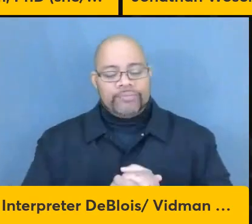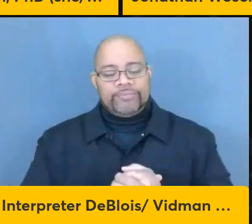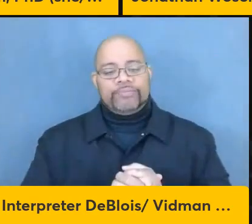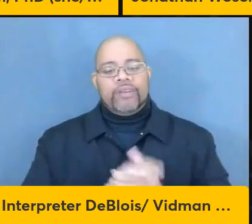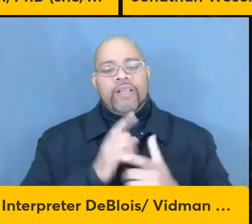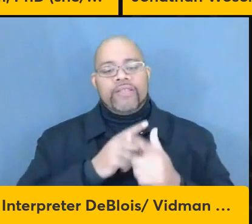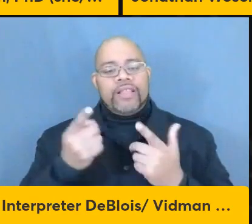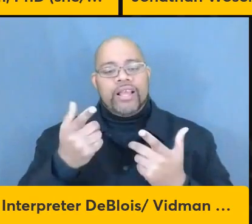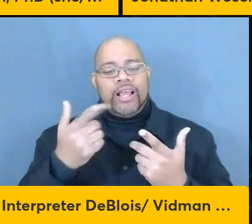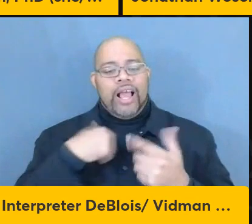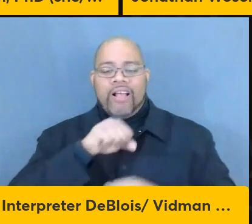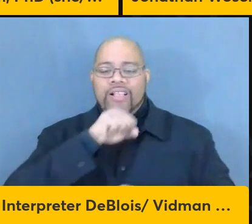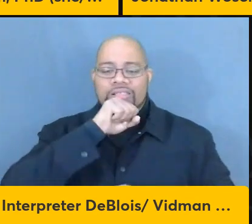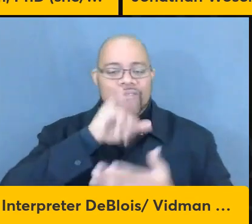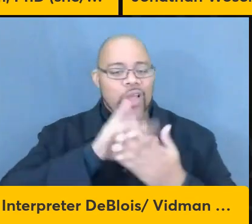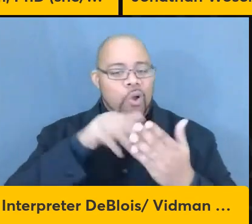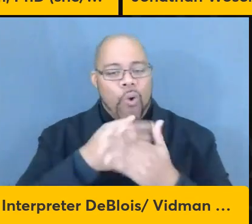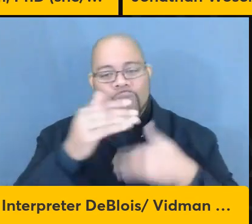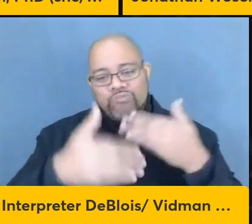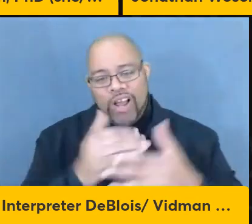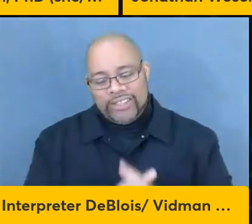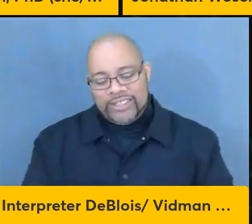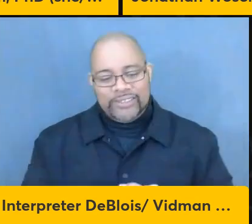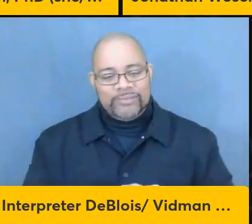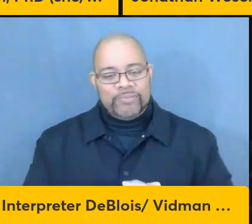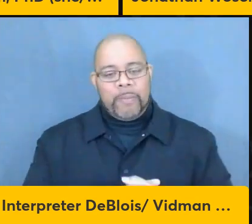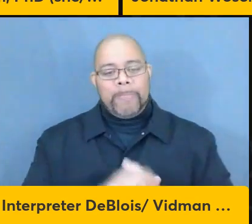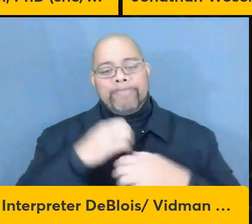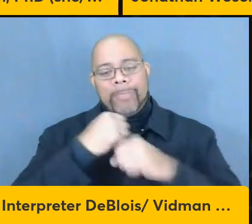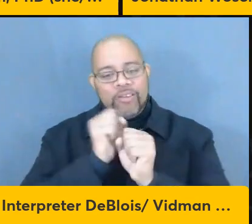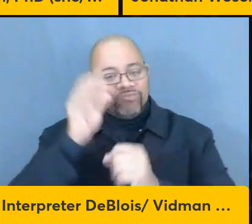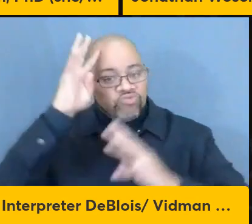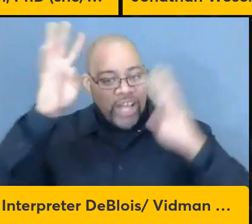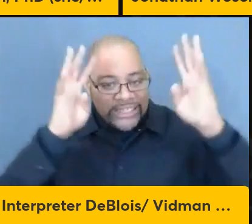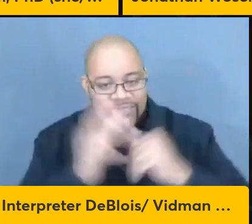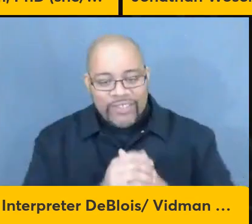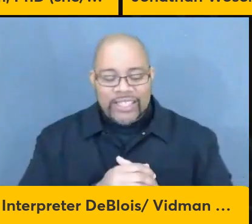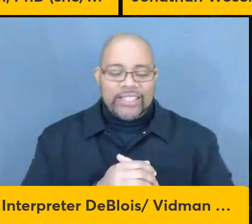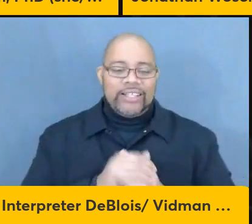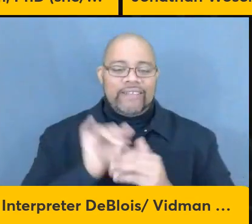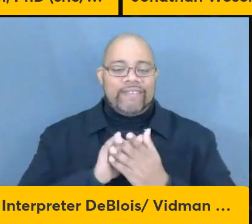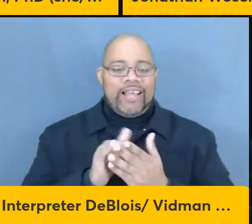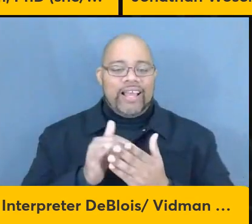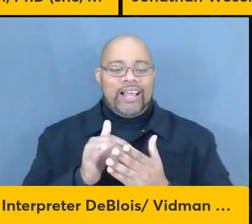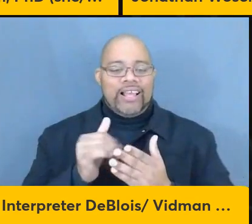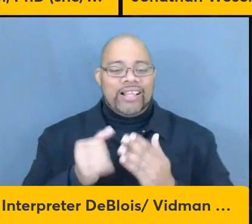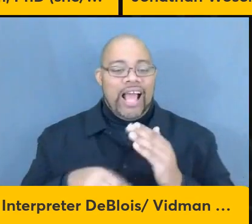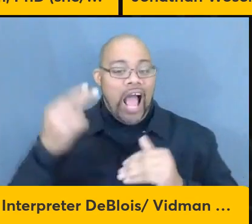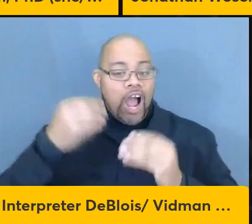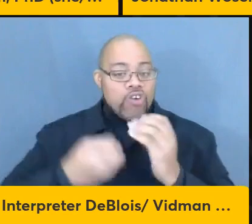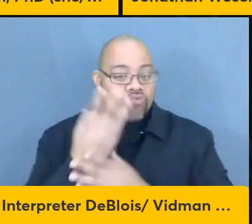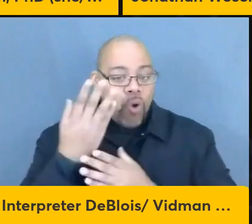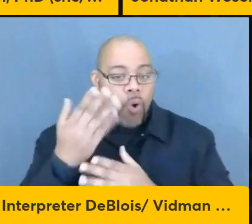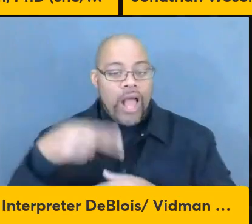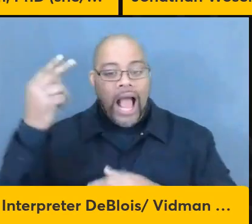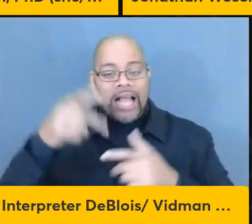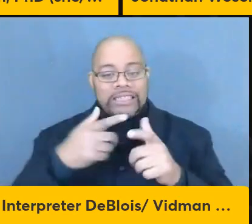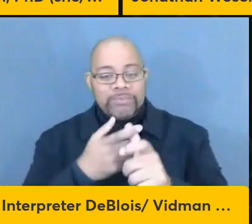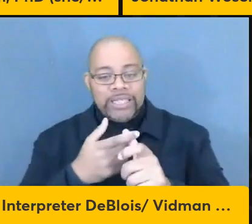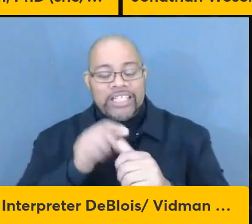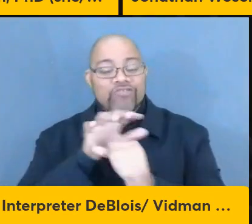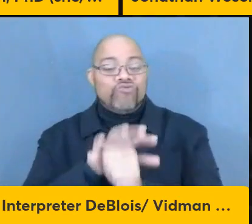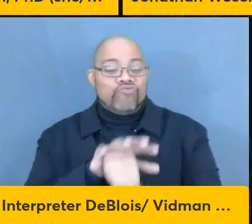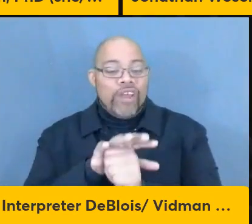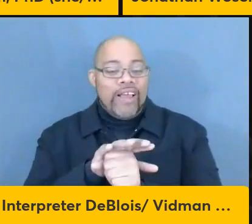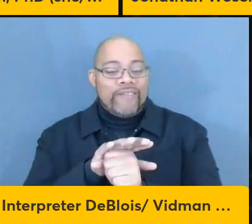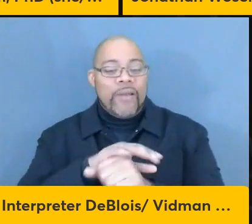I kind of fell in love with that whole process of the creativity, the high growth, high speed, the